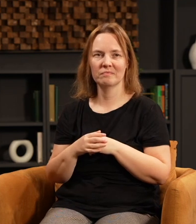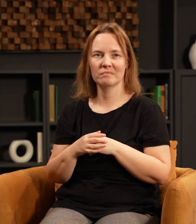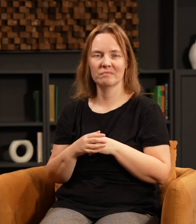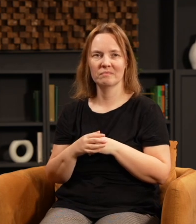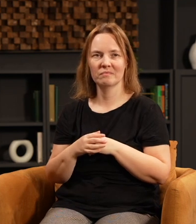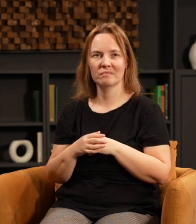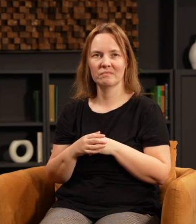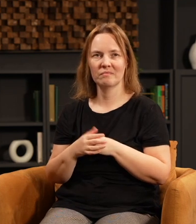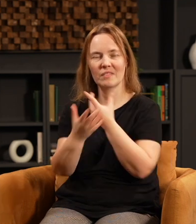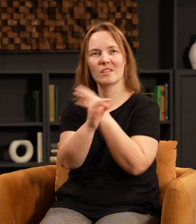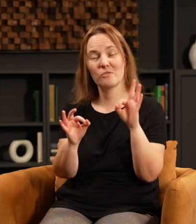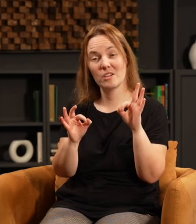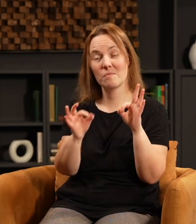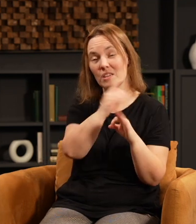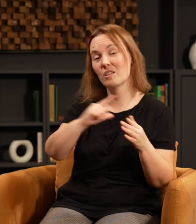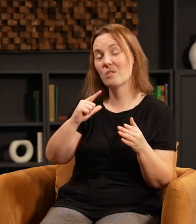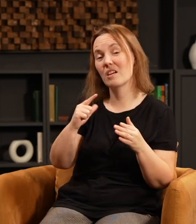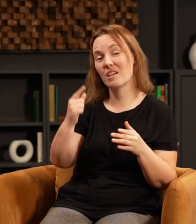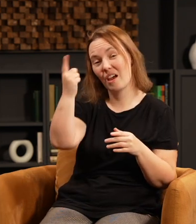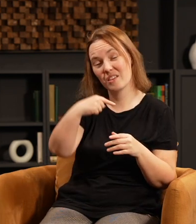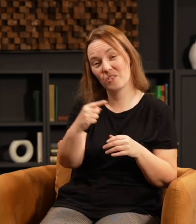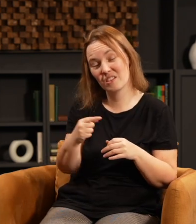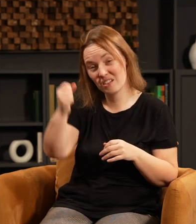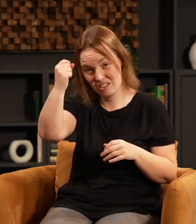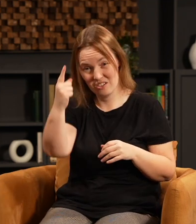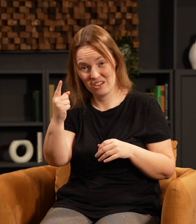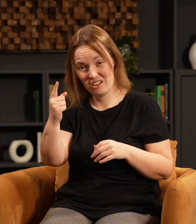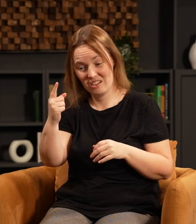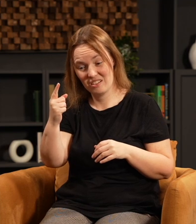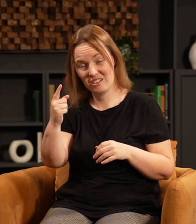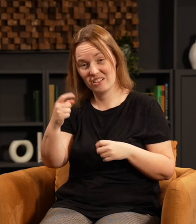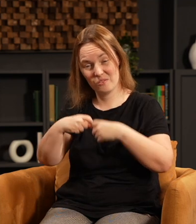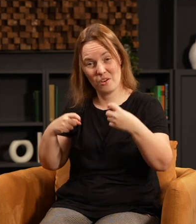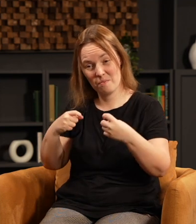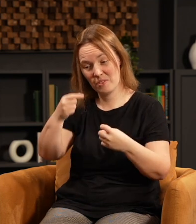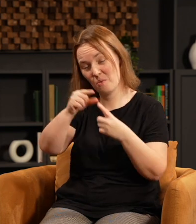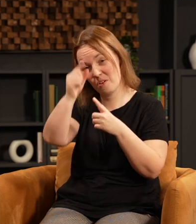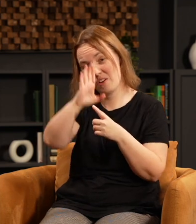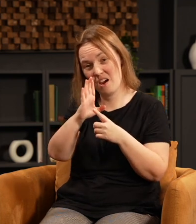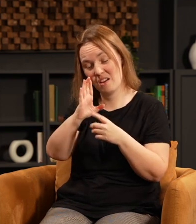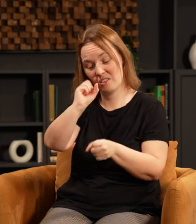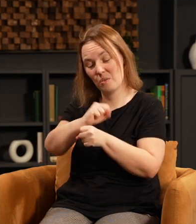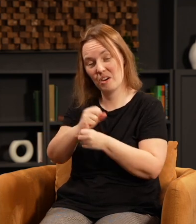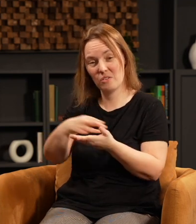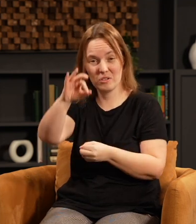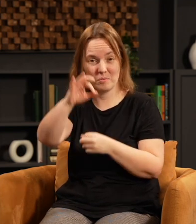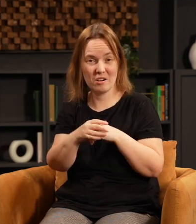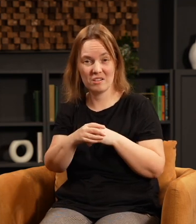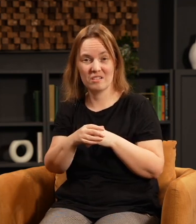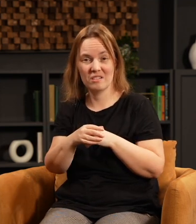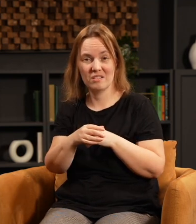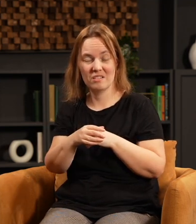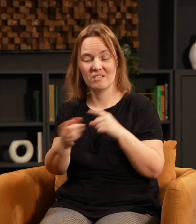The freedom that the Lord has for us, we need to understand it comes from the Word of God, and it comes from the work of the Holy Spirit. Friends, we